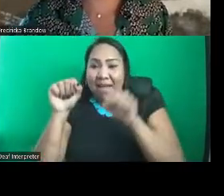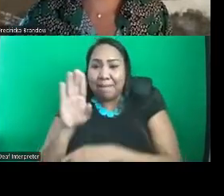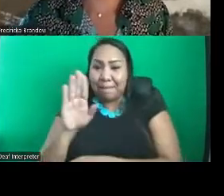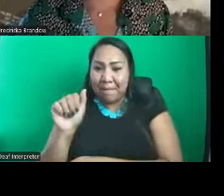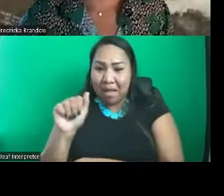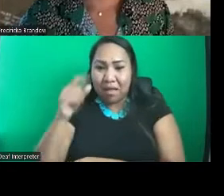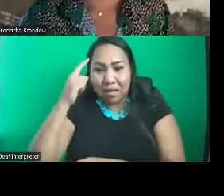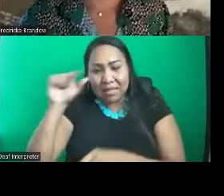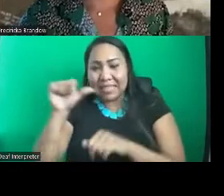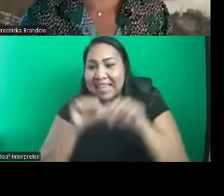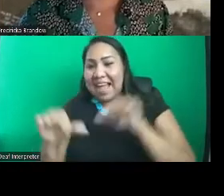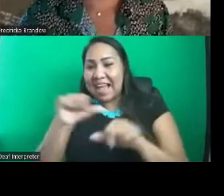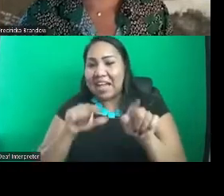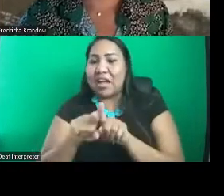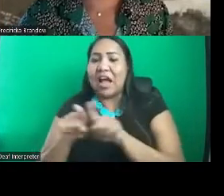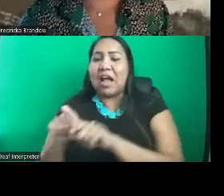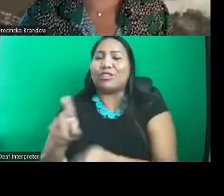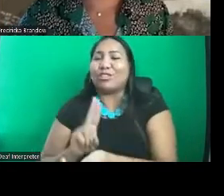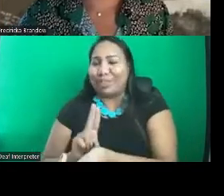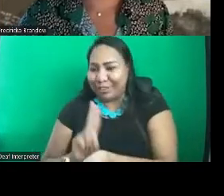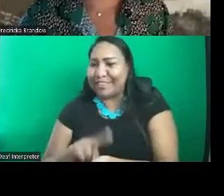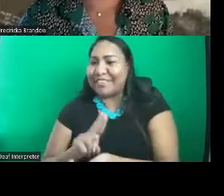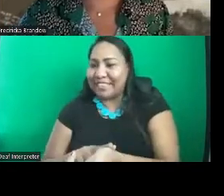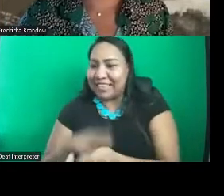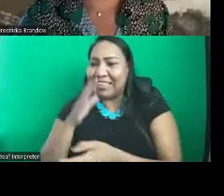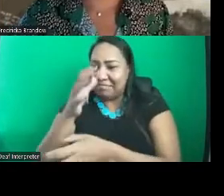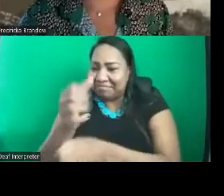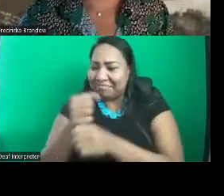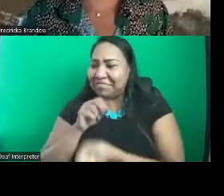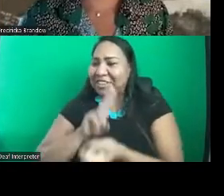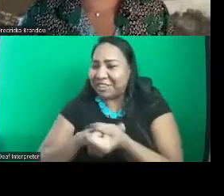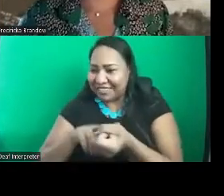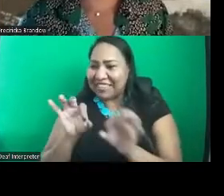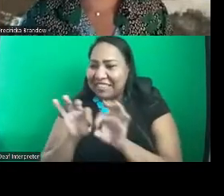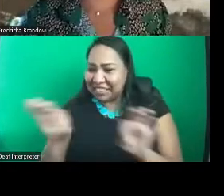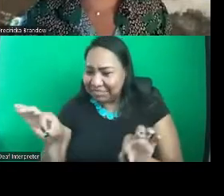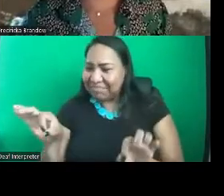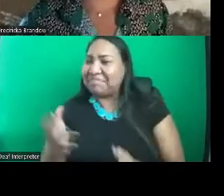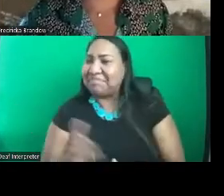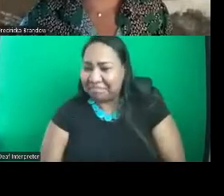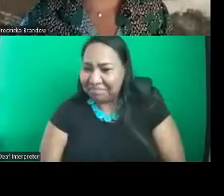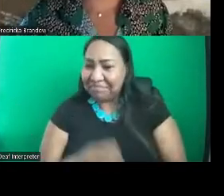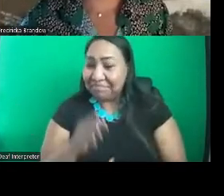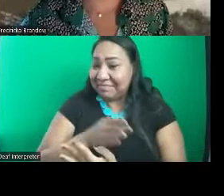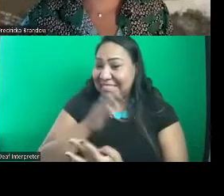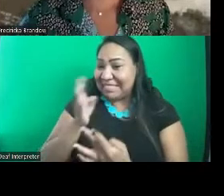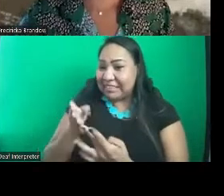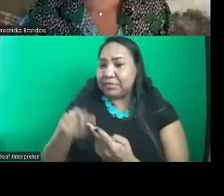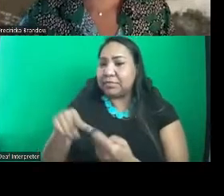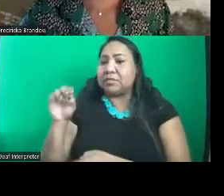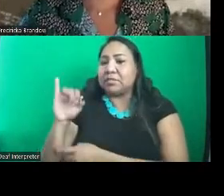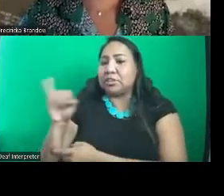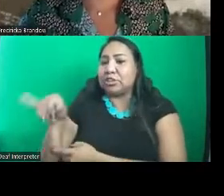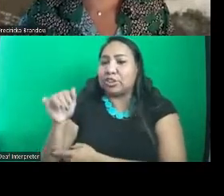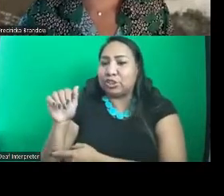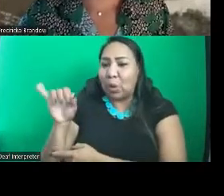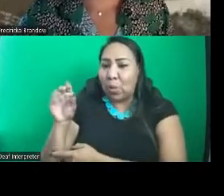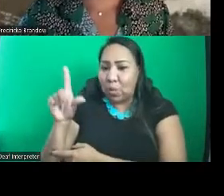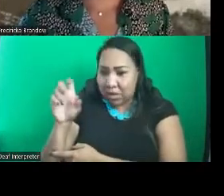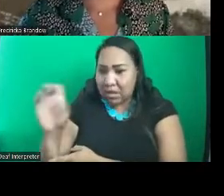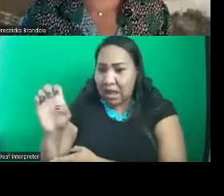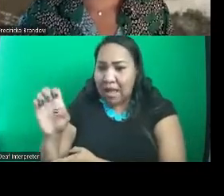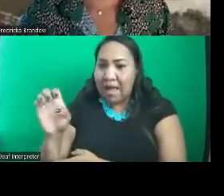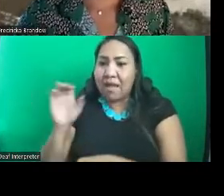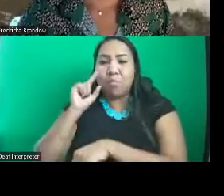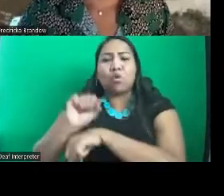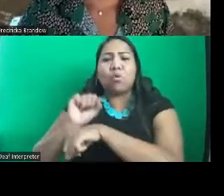degree. Jolene Folks, RN, works for the Alaska Native Tribal Health Consortium. She is Yupik and